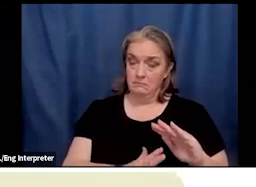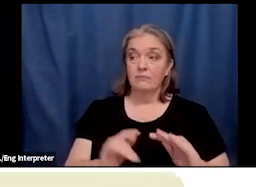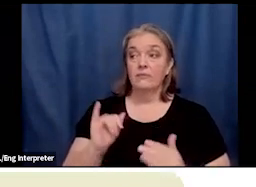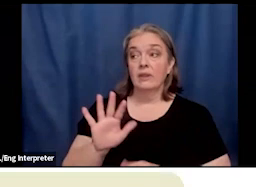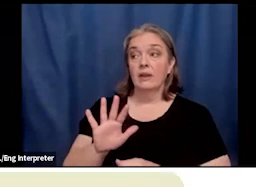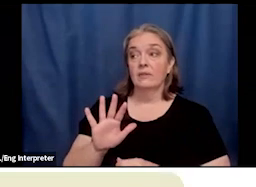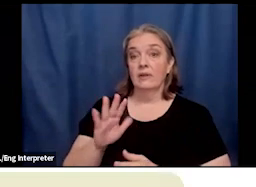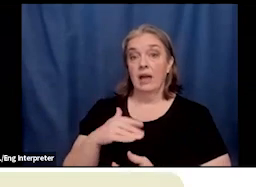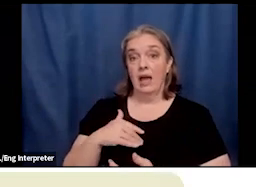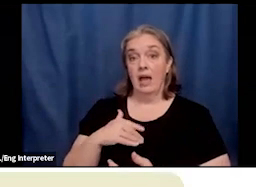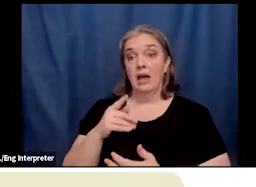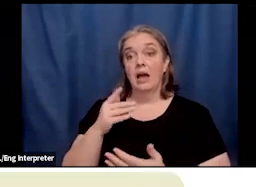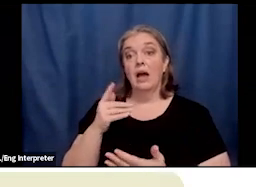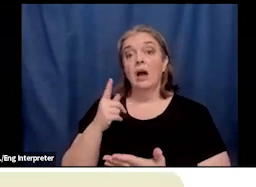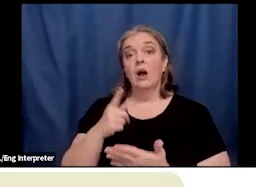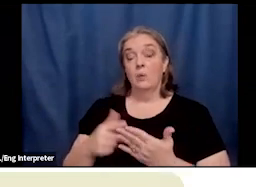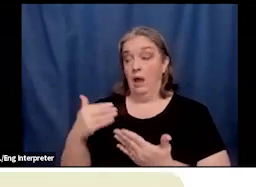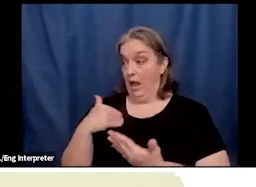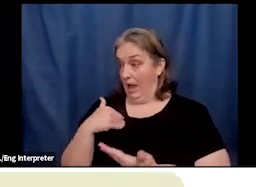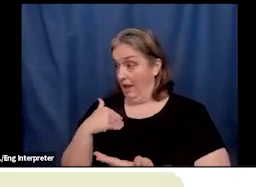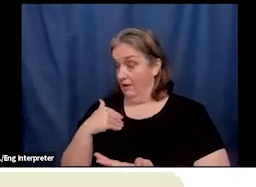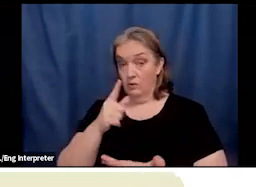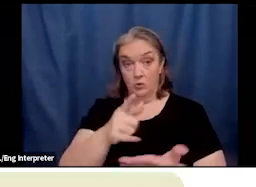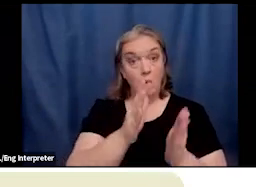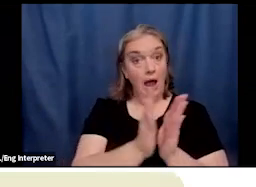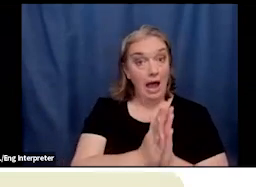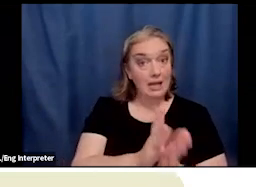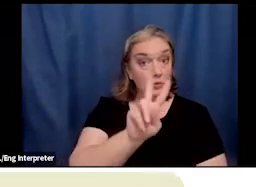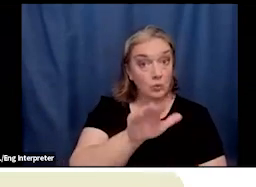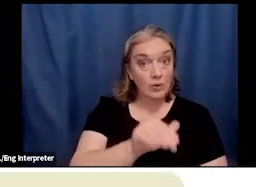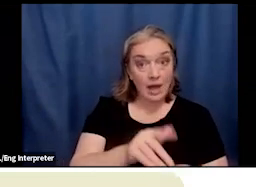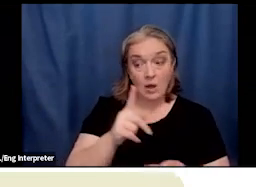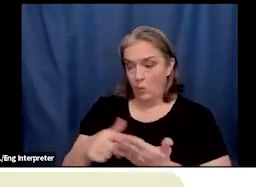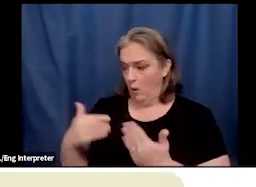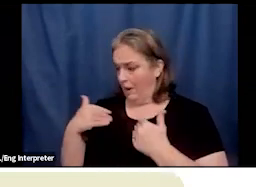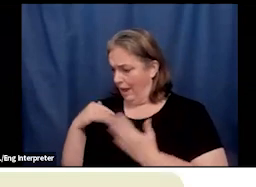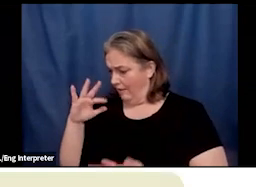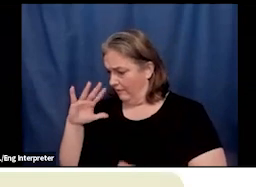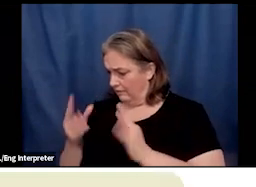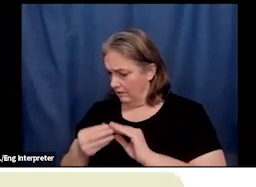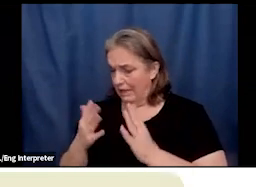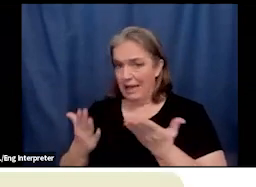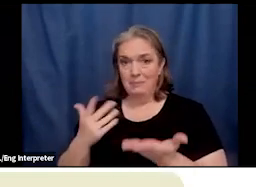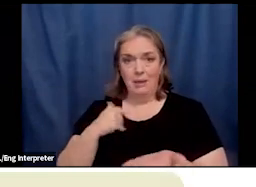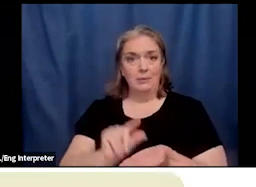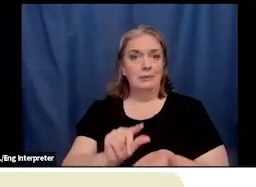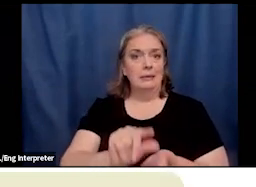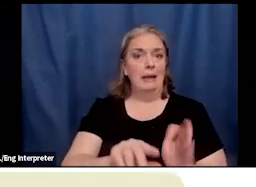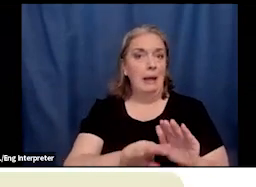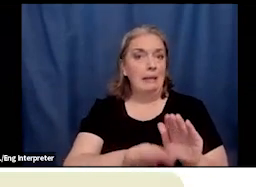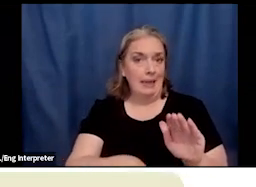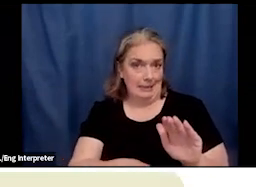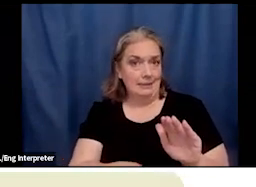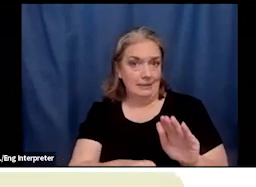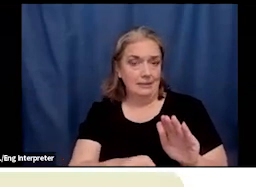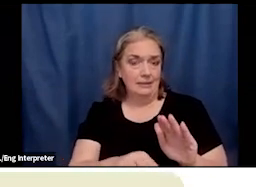the award that you may receive could be less than the amount requested. So just some things to keep in mind as you plan for your budget and